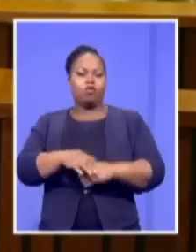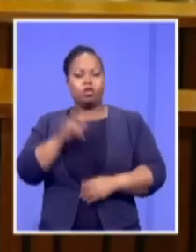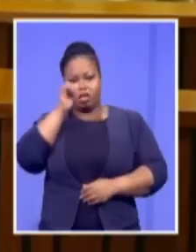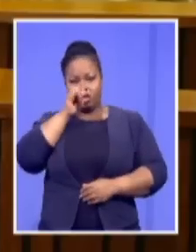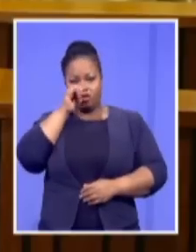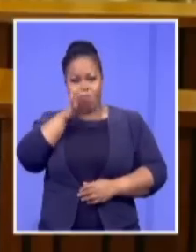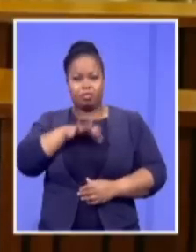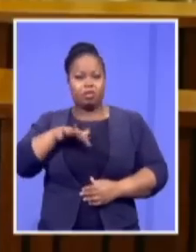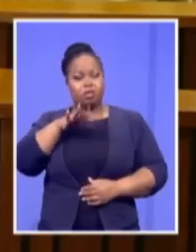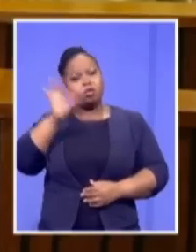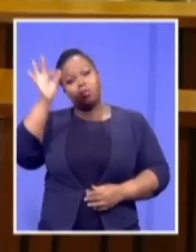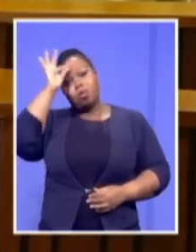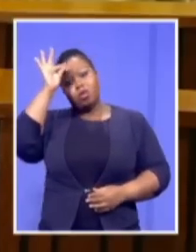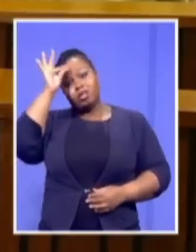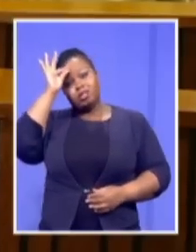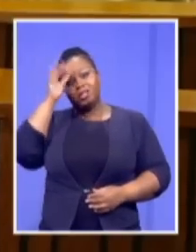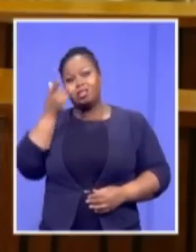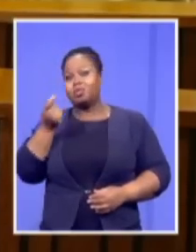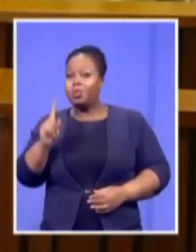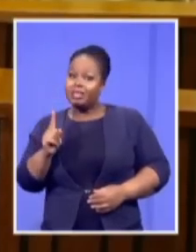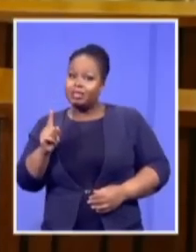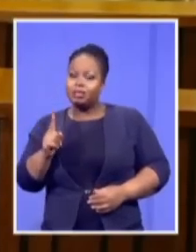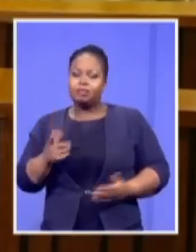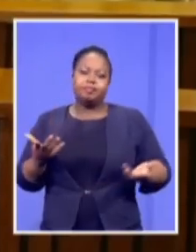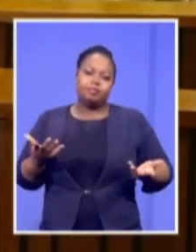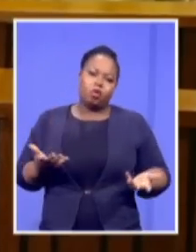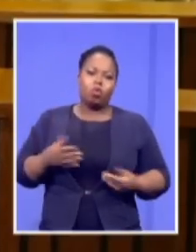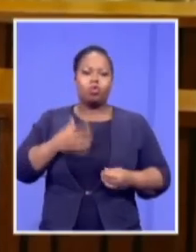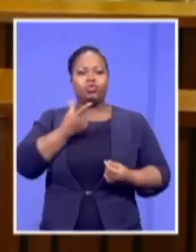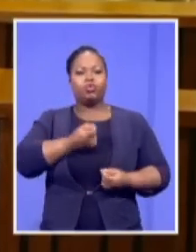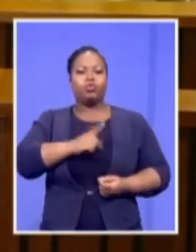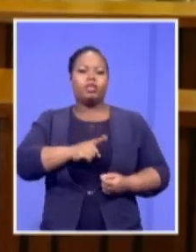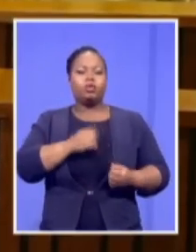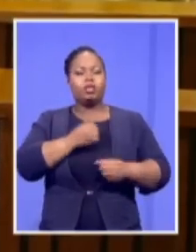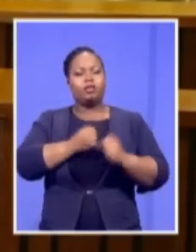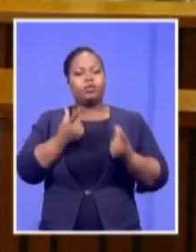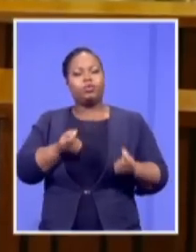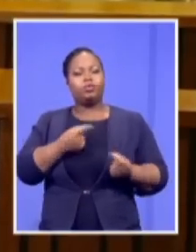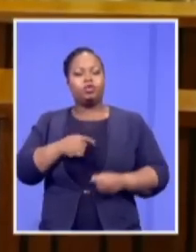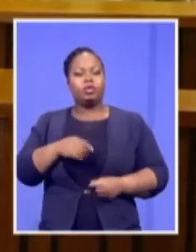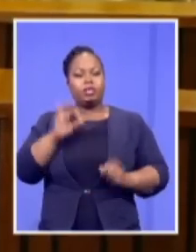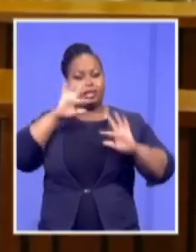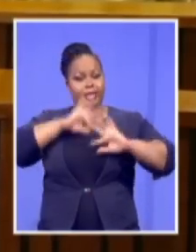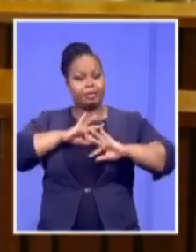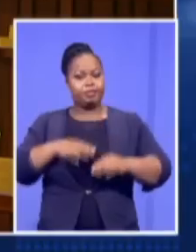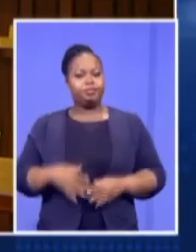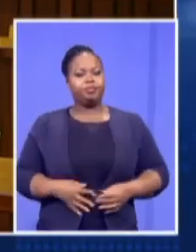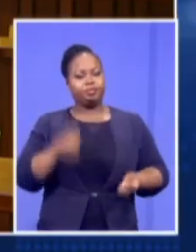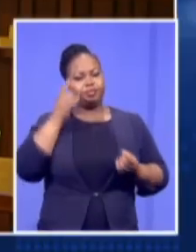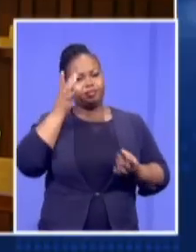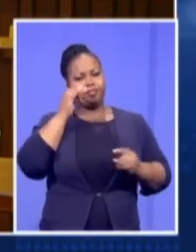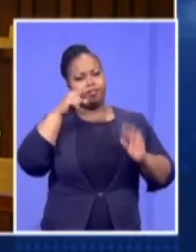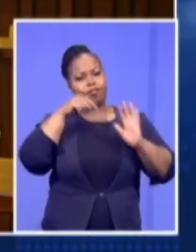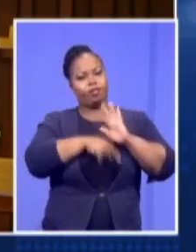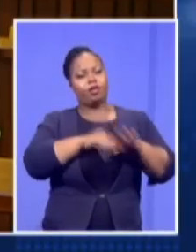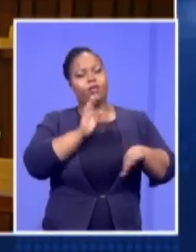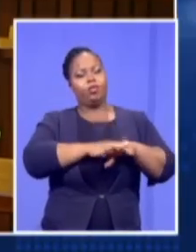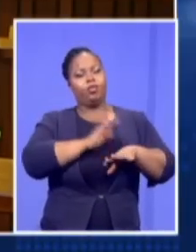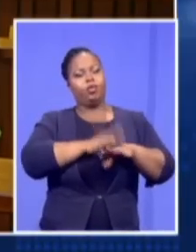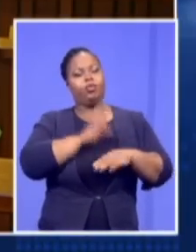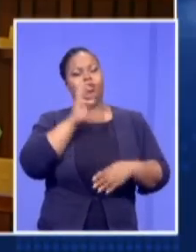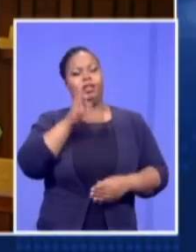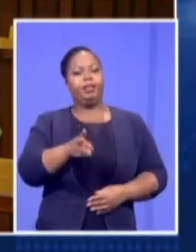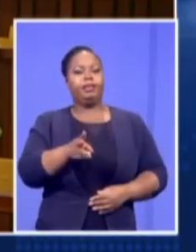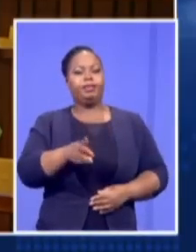and what police did and did not do on the night that Senzo Meyiwa was killed. Yeah, and those details will continue to